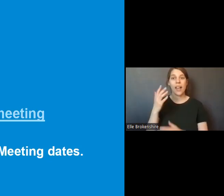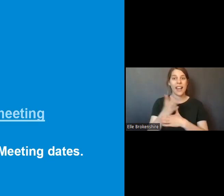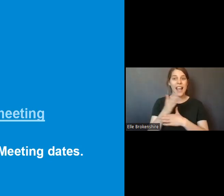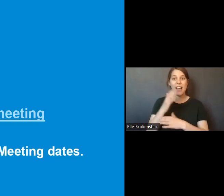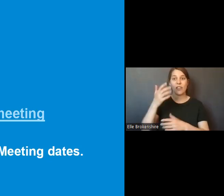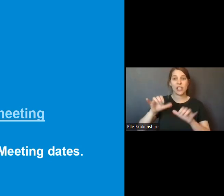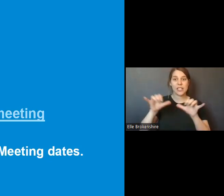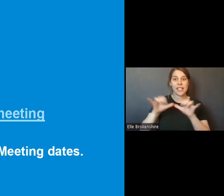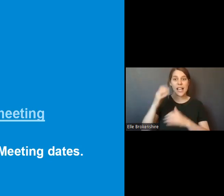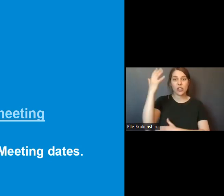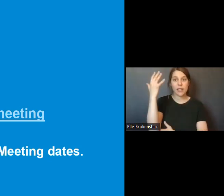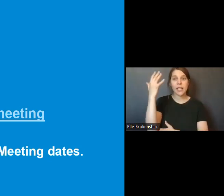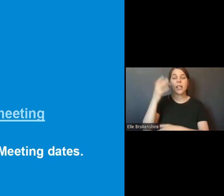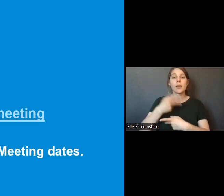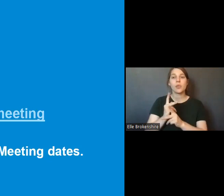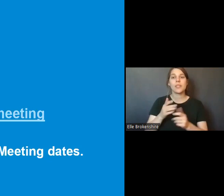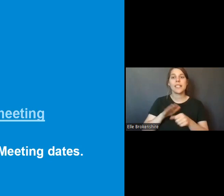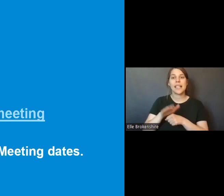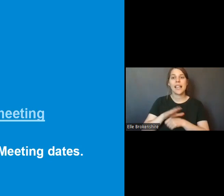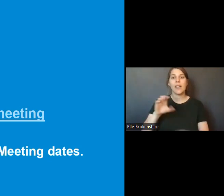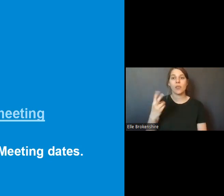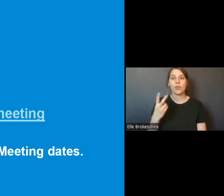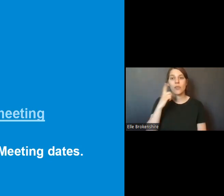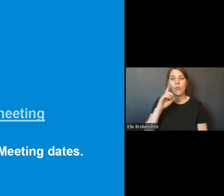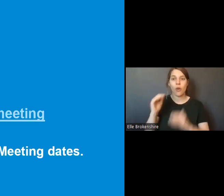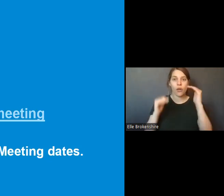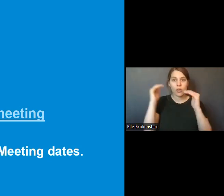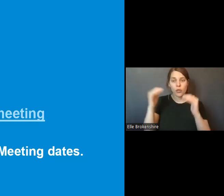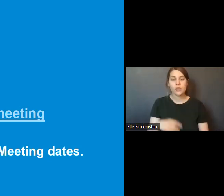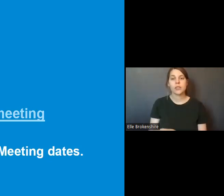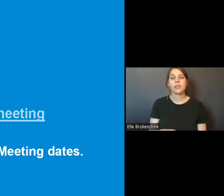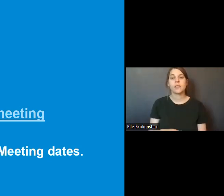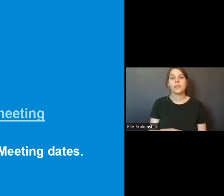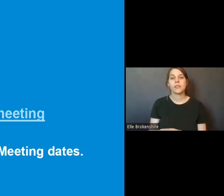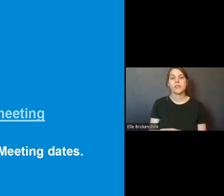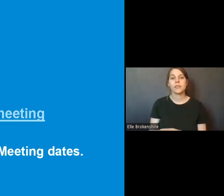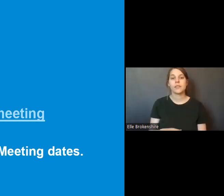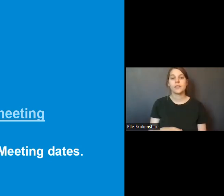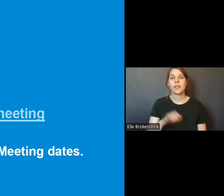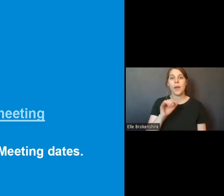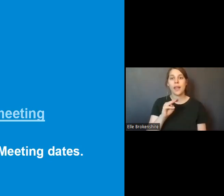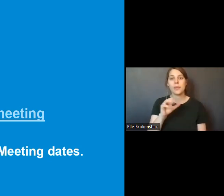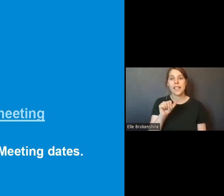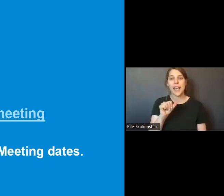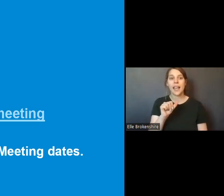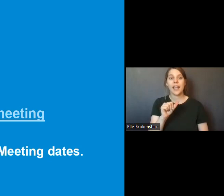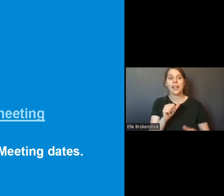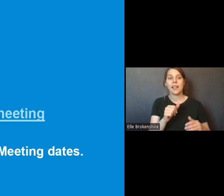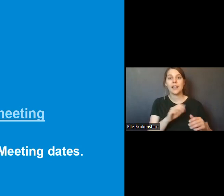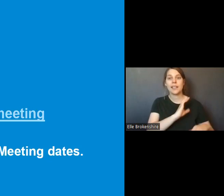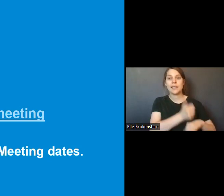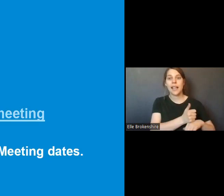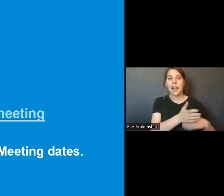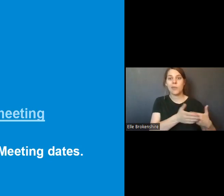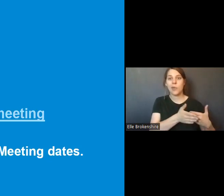Three Rivers Village School just moved into the former YMCA building located near the parcel and is already benefiting from the adjacent